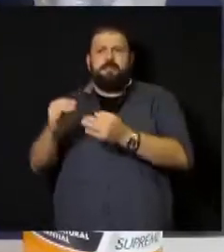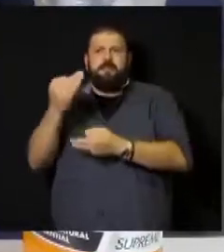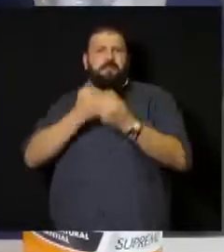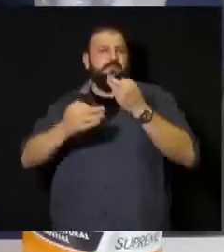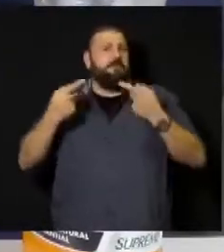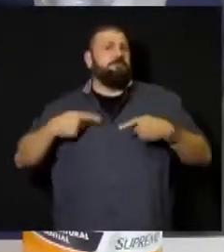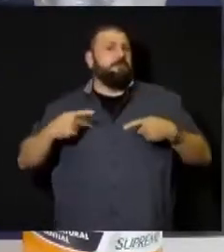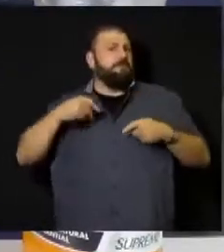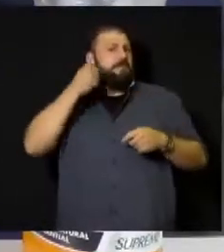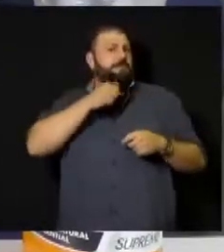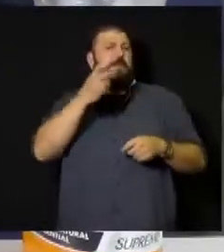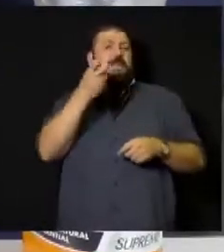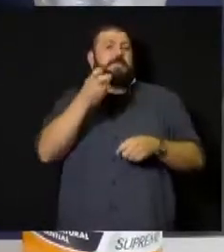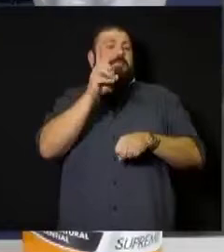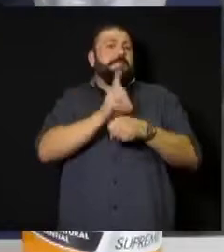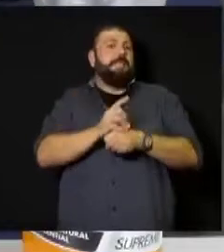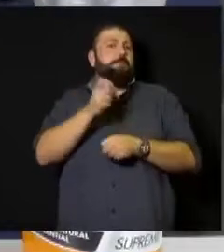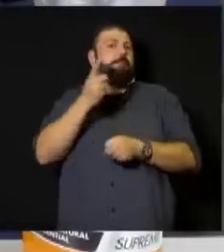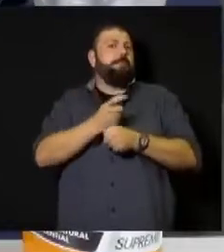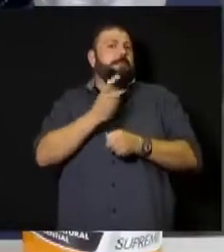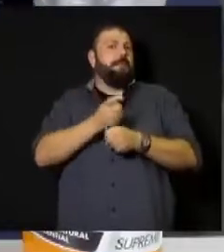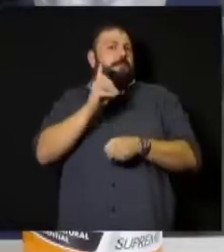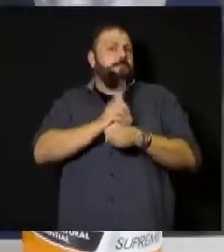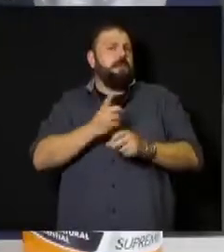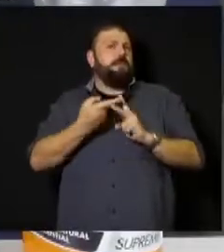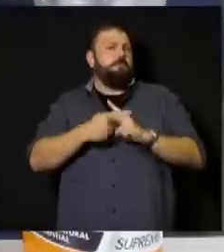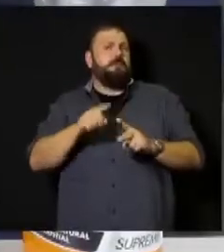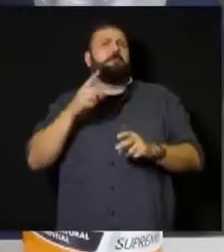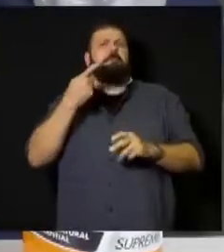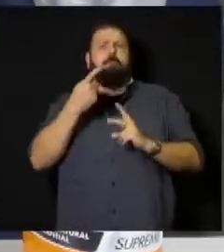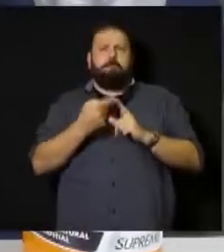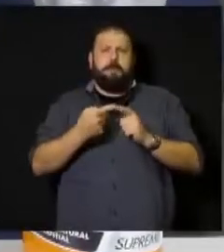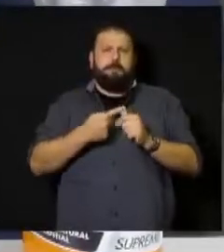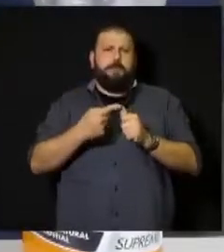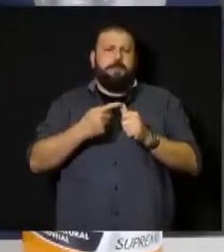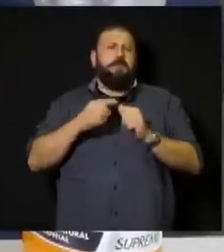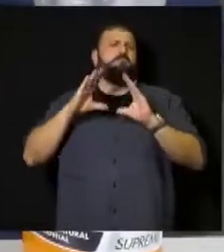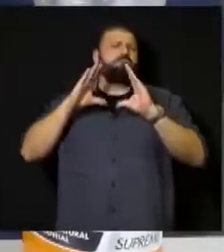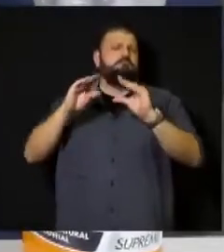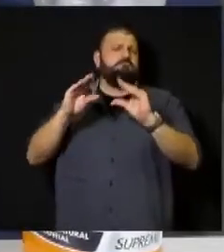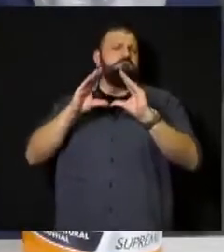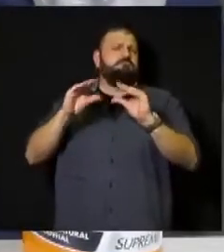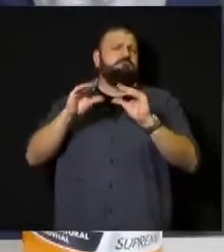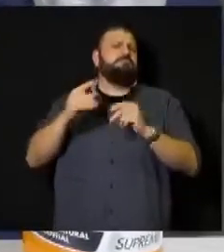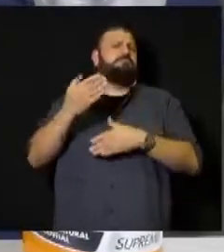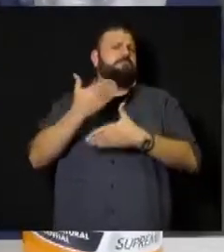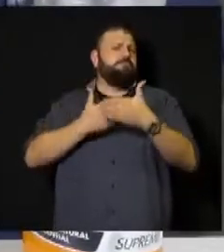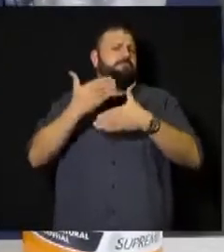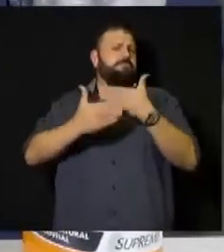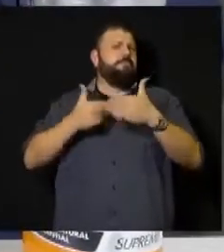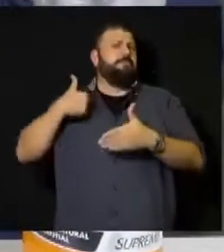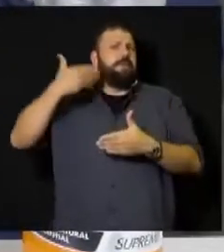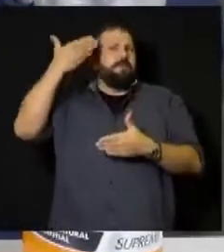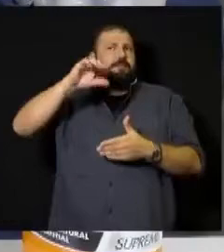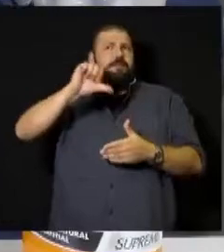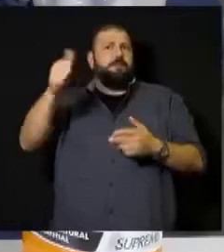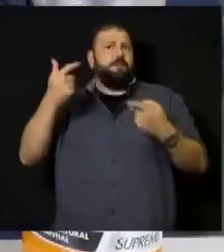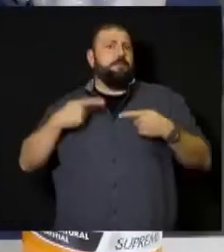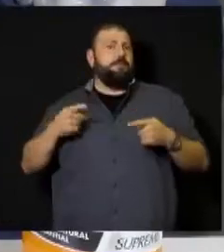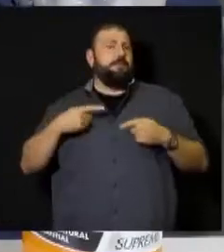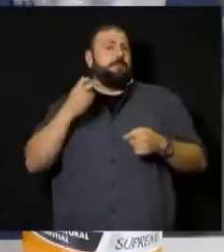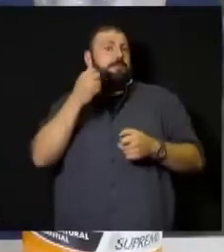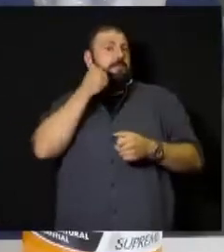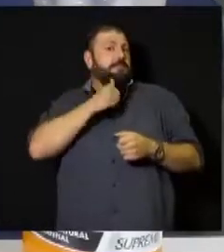independent from the first day. It's not that we give him everything, we teach him. But once he has a new distributor,